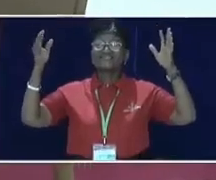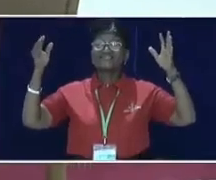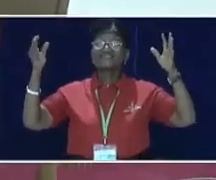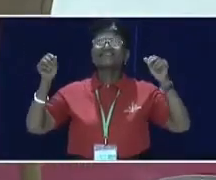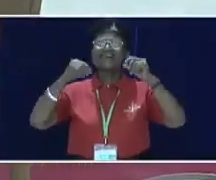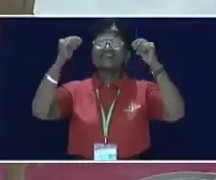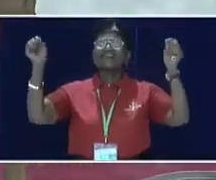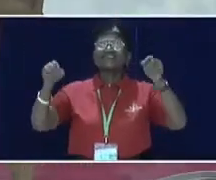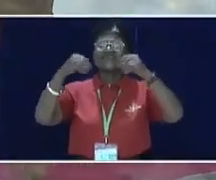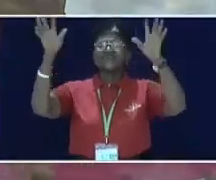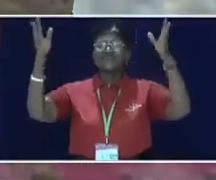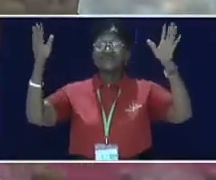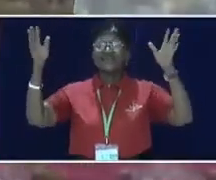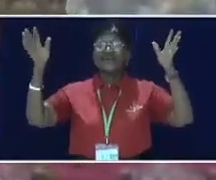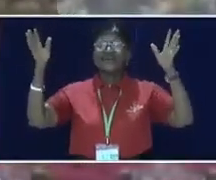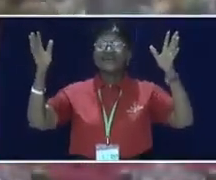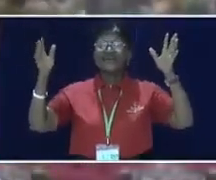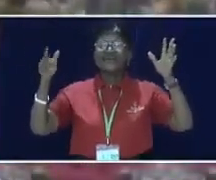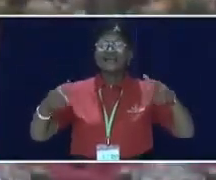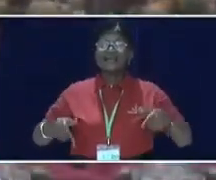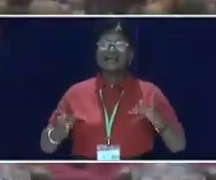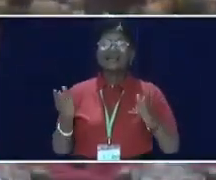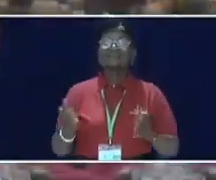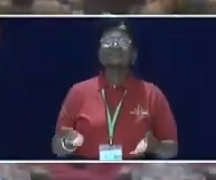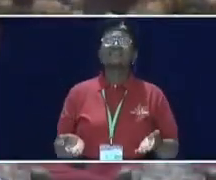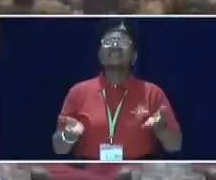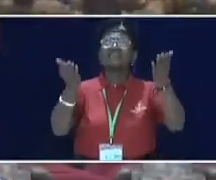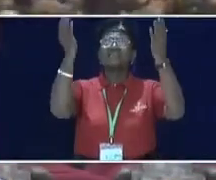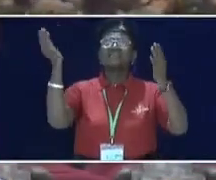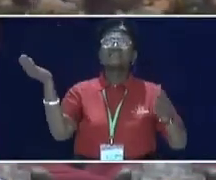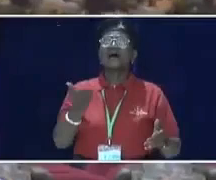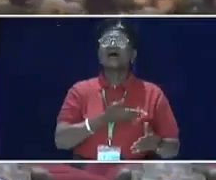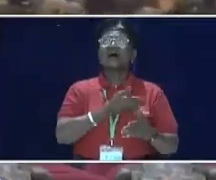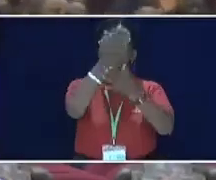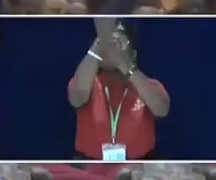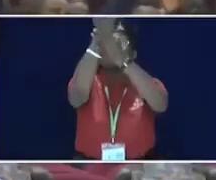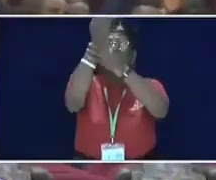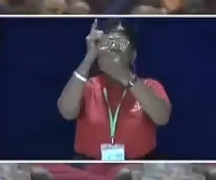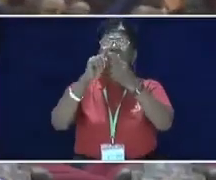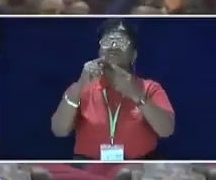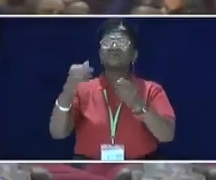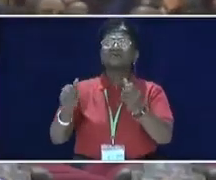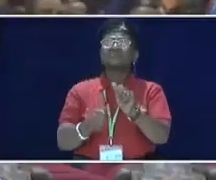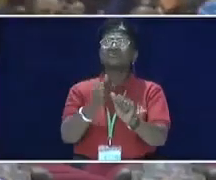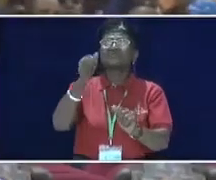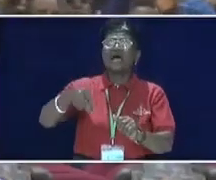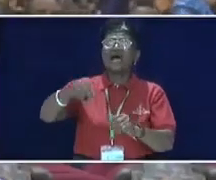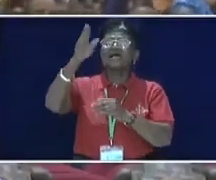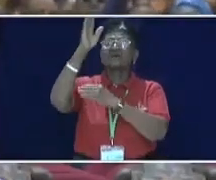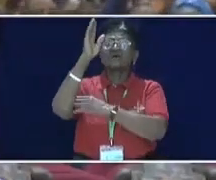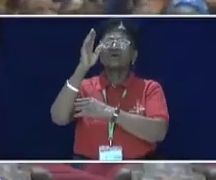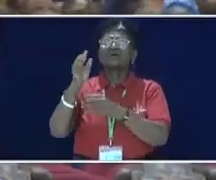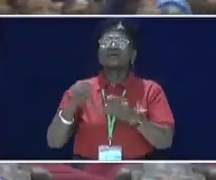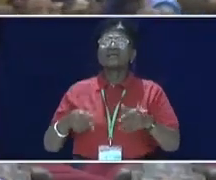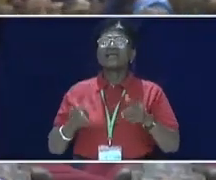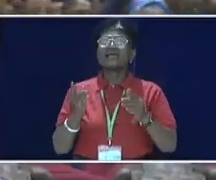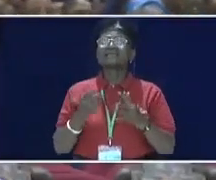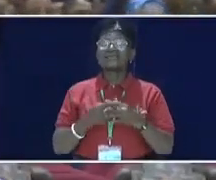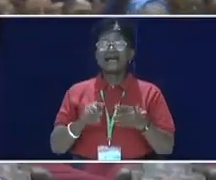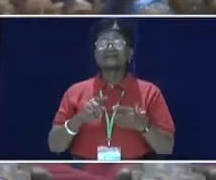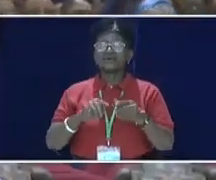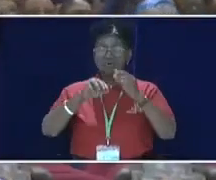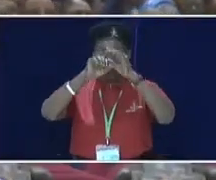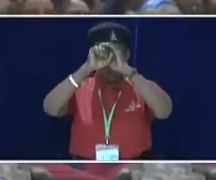Hallelujah. Well, let's lift our hands to the Most High God and begin to worship Him. Let's worship